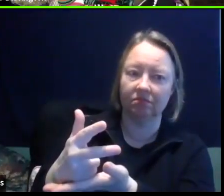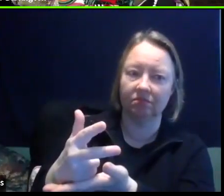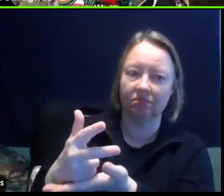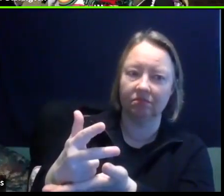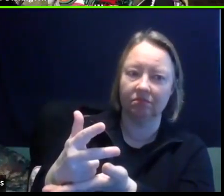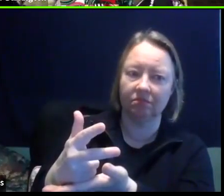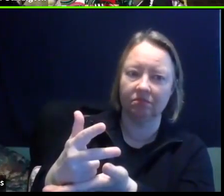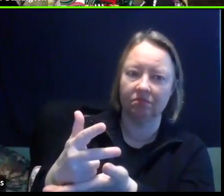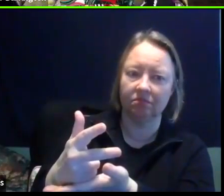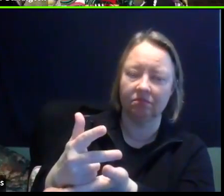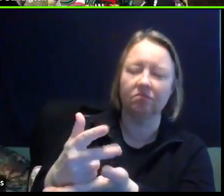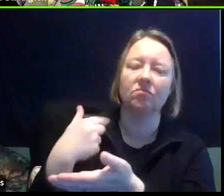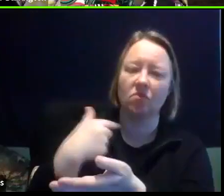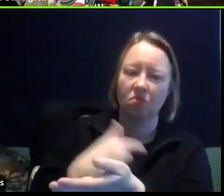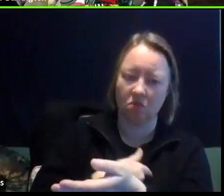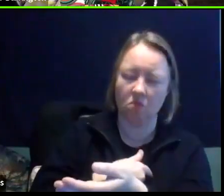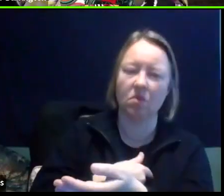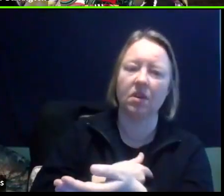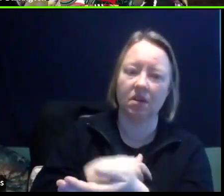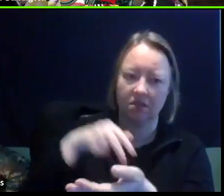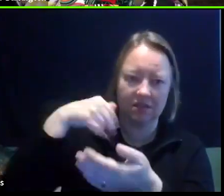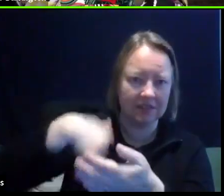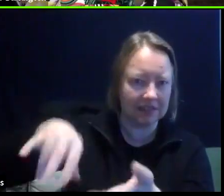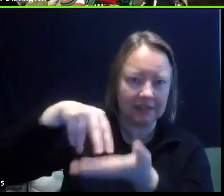on all fours.